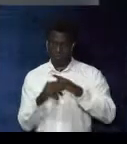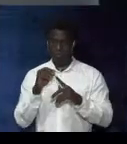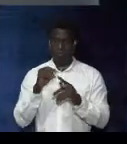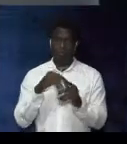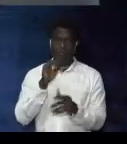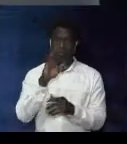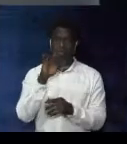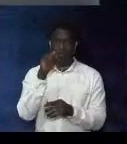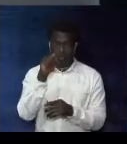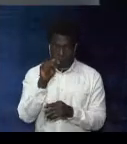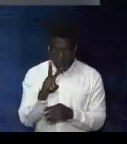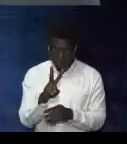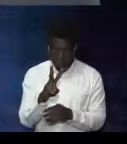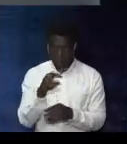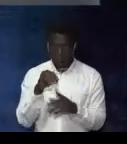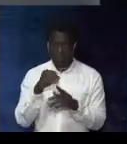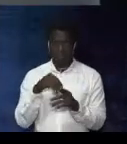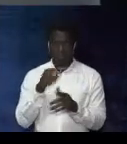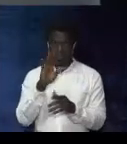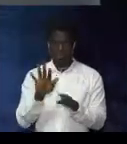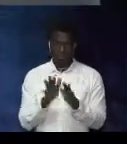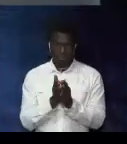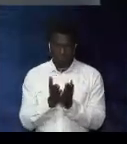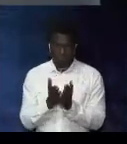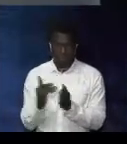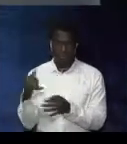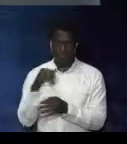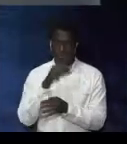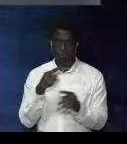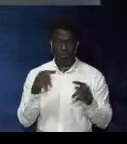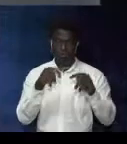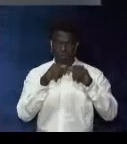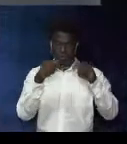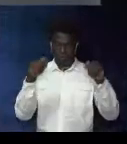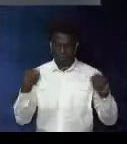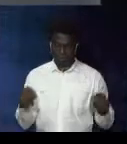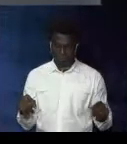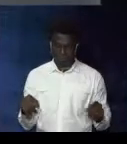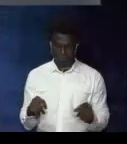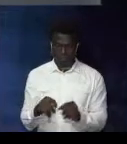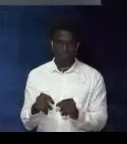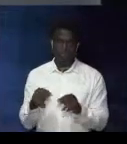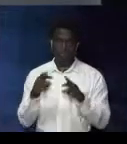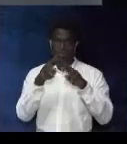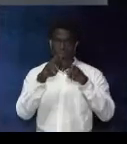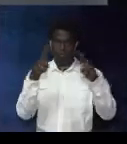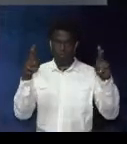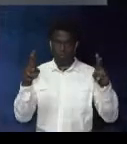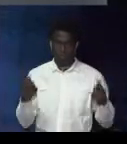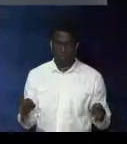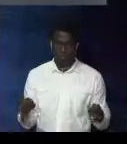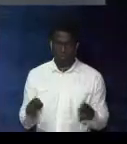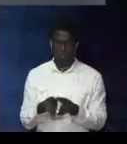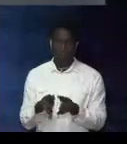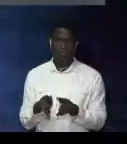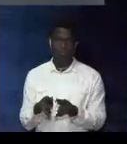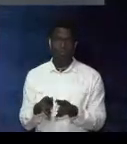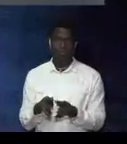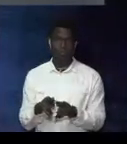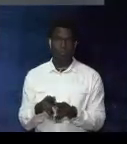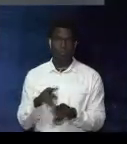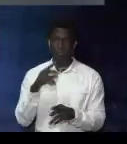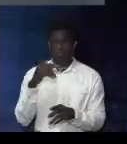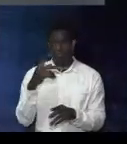now is a rectangle. Your exercise books are rectangles. You see rectangles everywhere around you. A matchbox is a